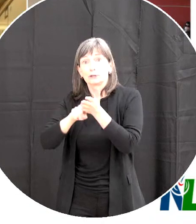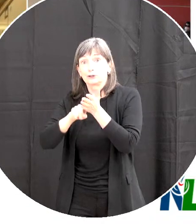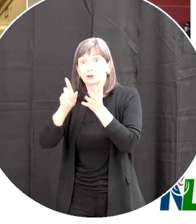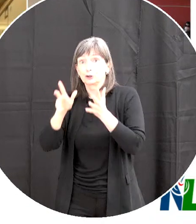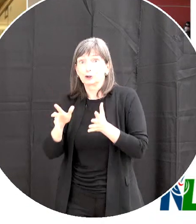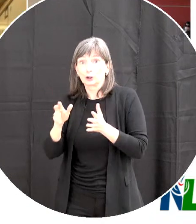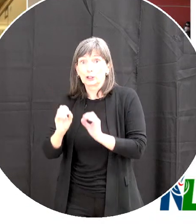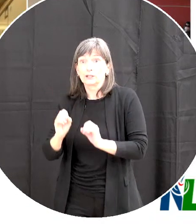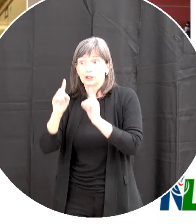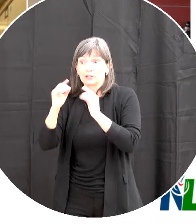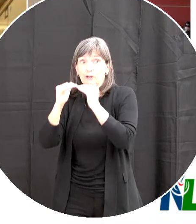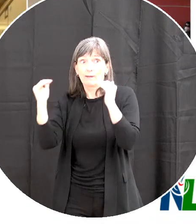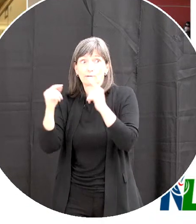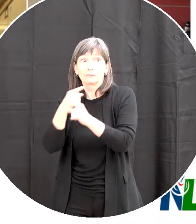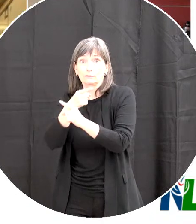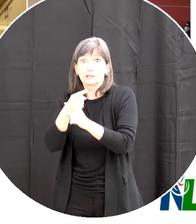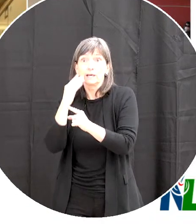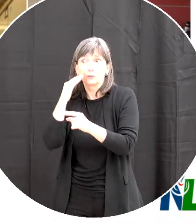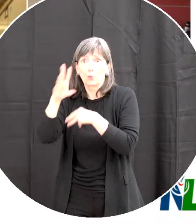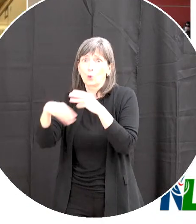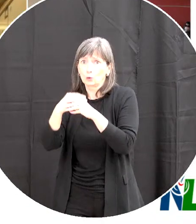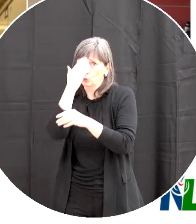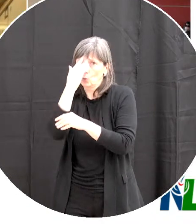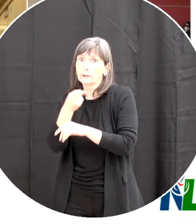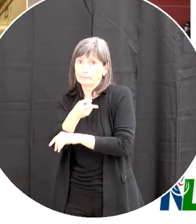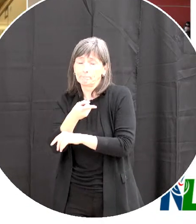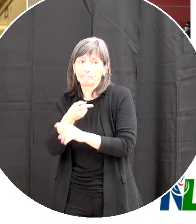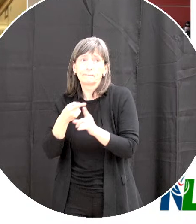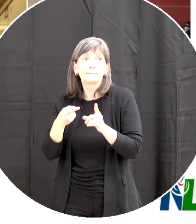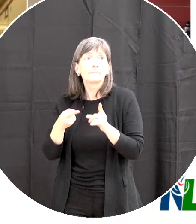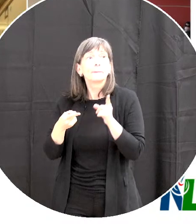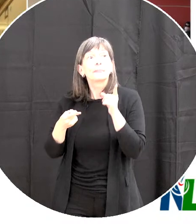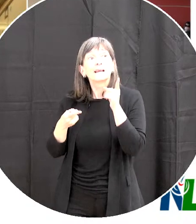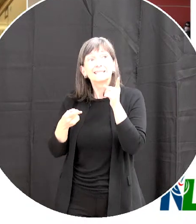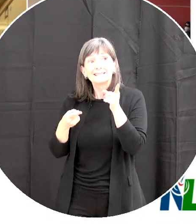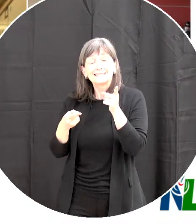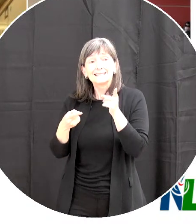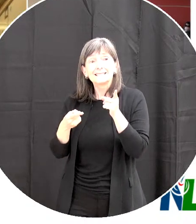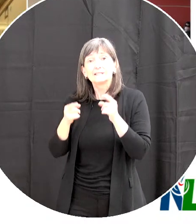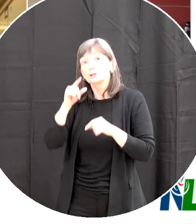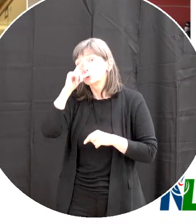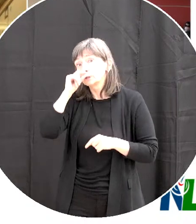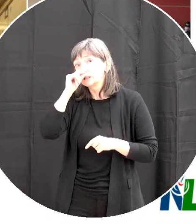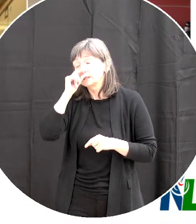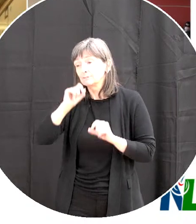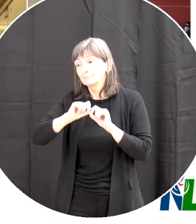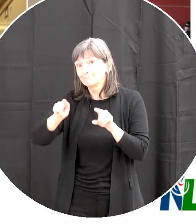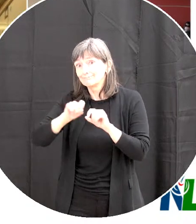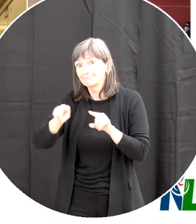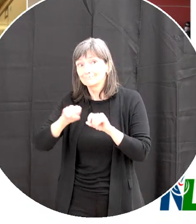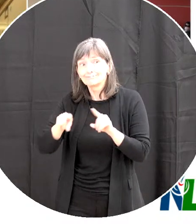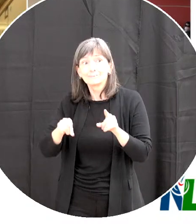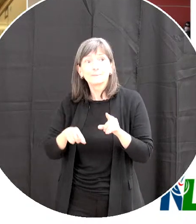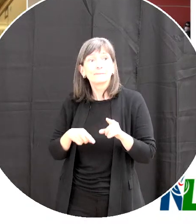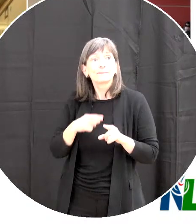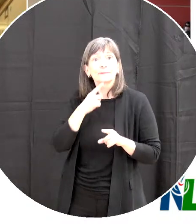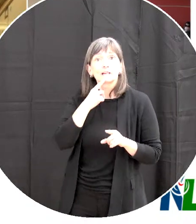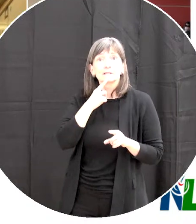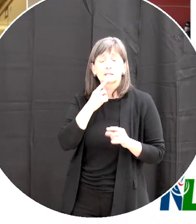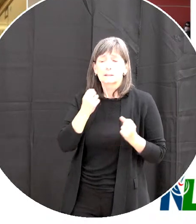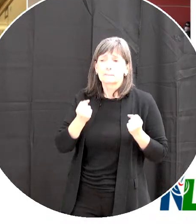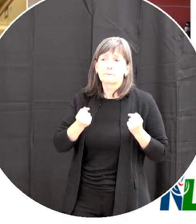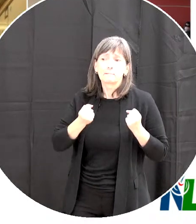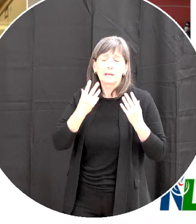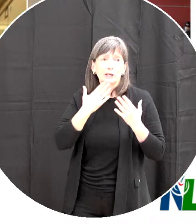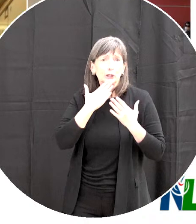that level of profile on a global stage. And he basically is tweeting that why are there so many good examples